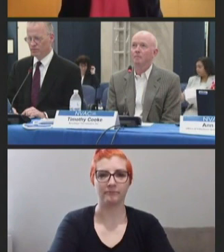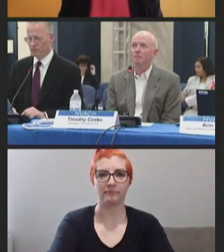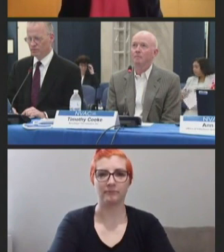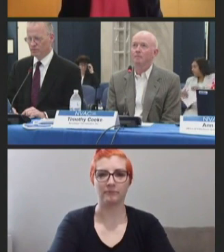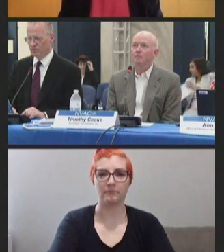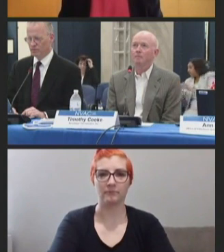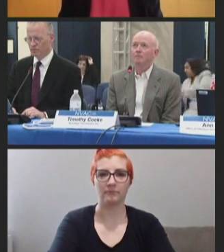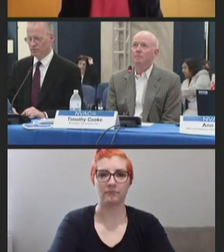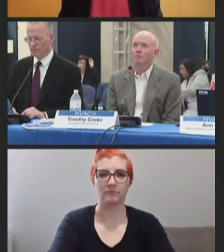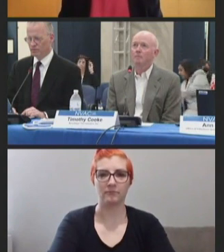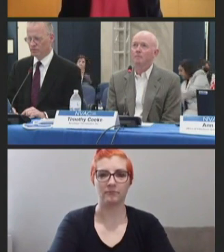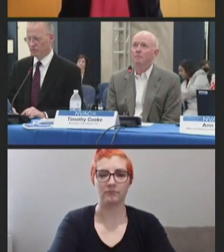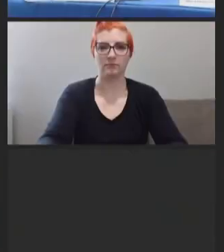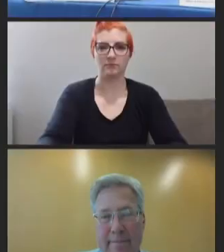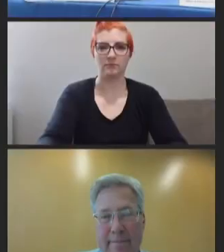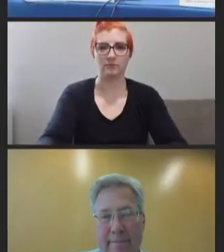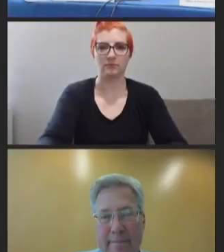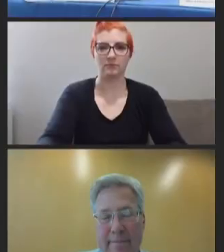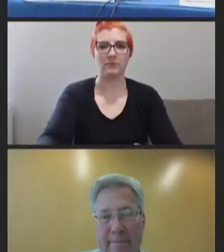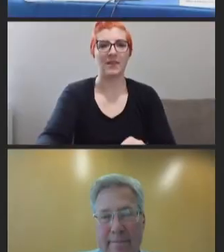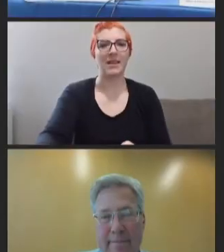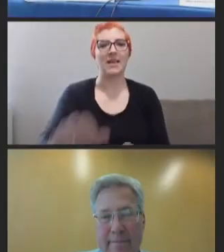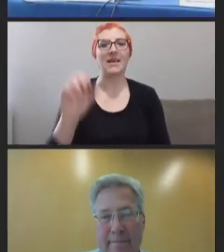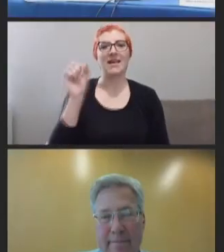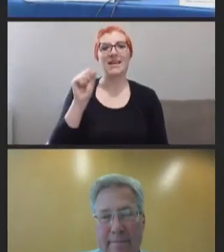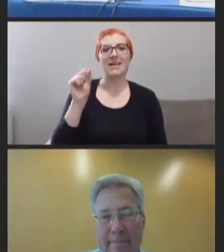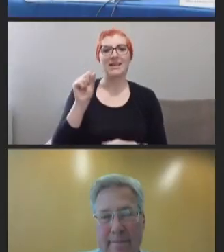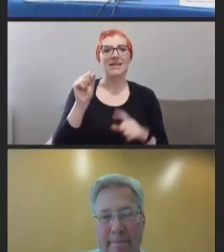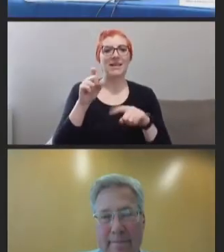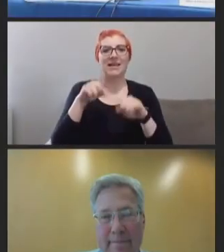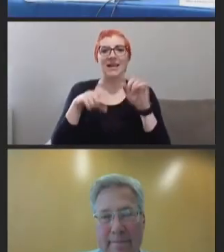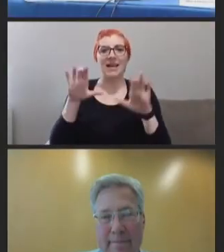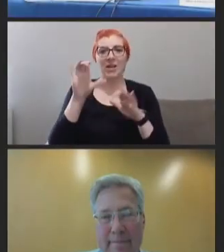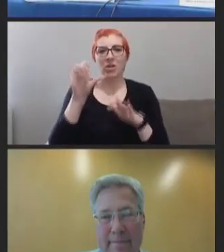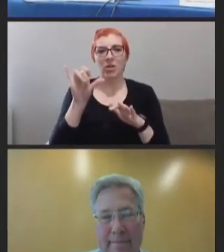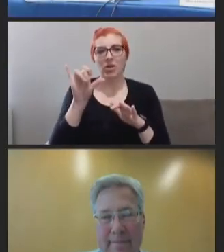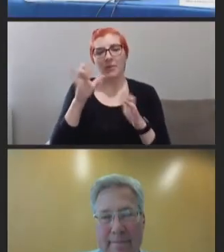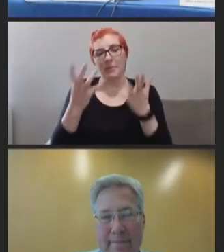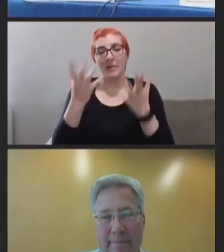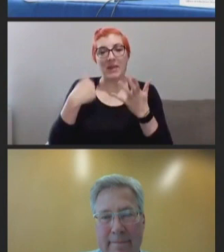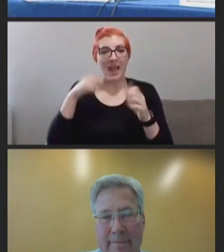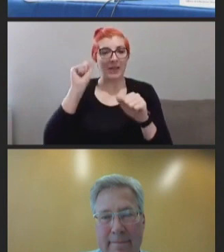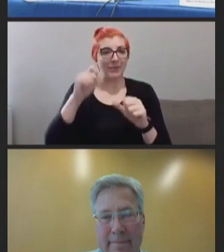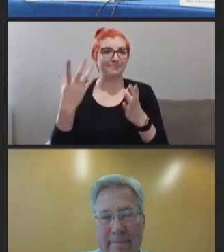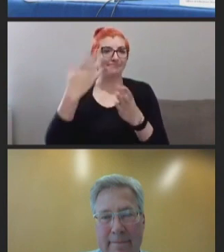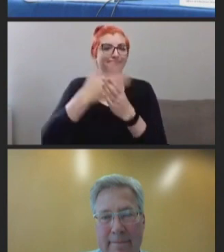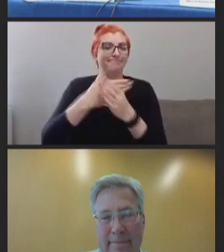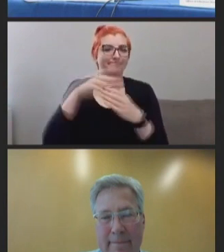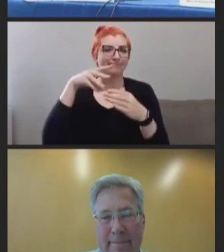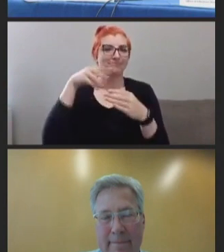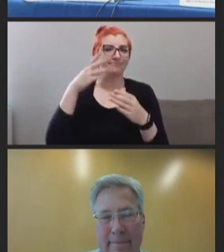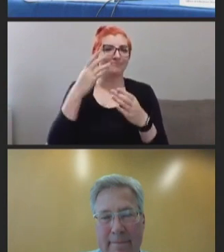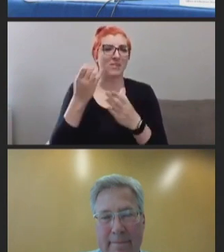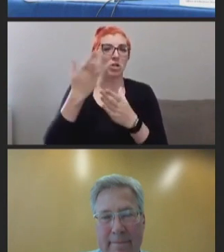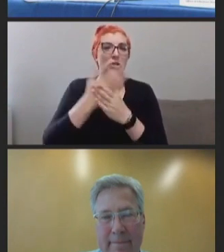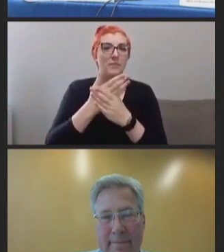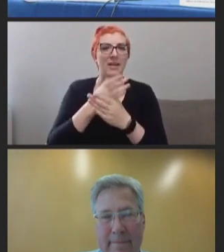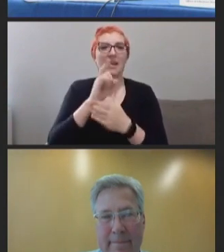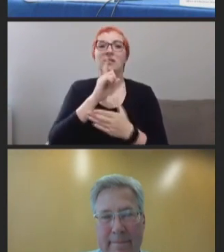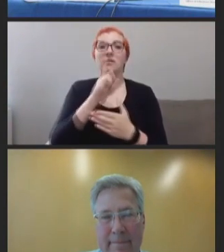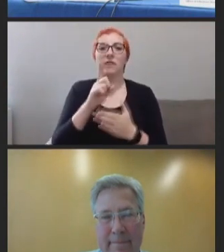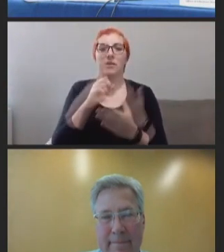think it's fair to say machine learning in this field is very alive and